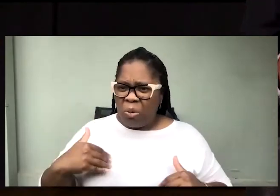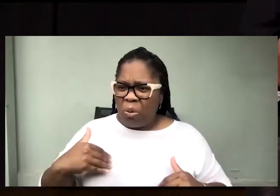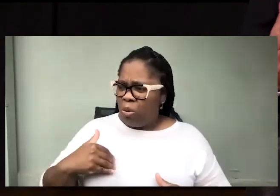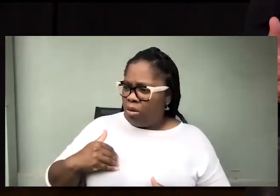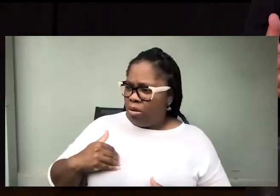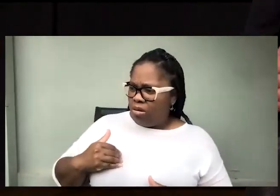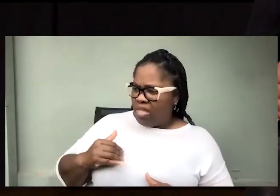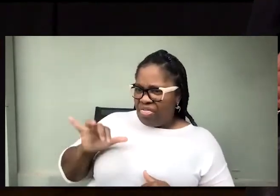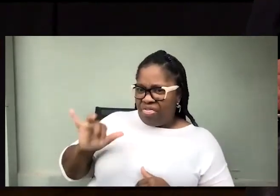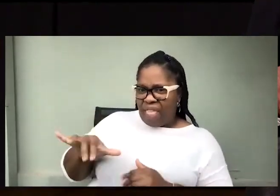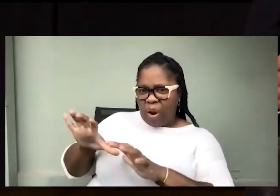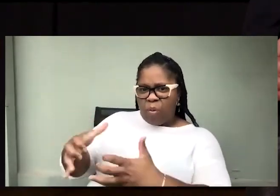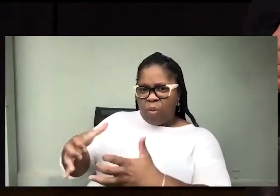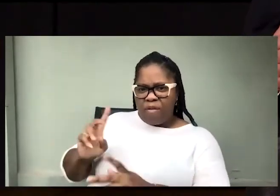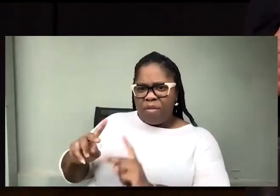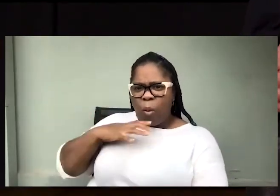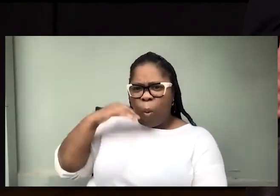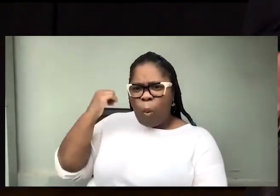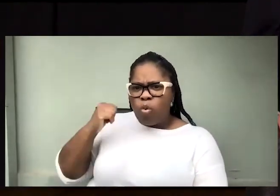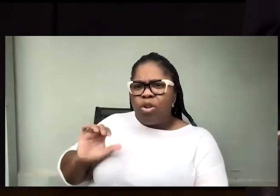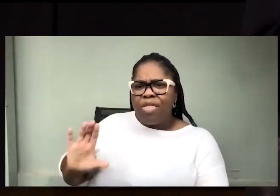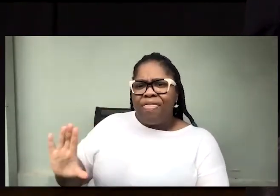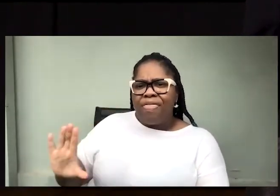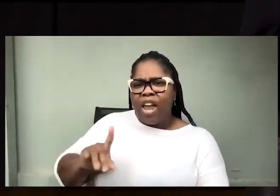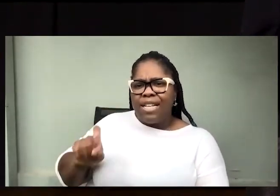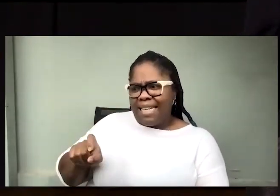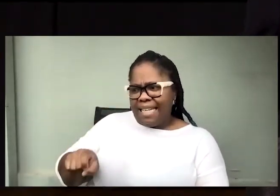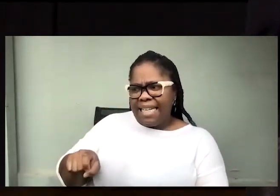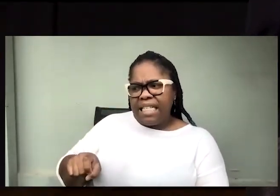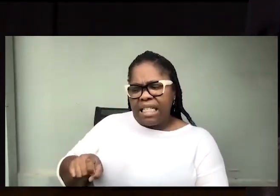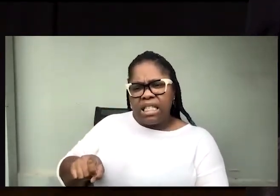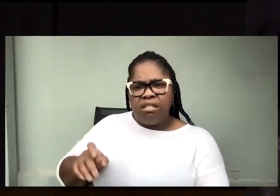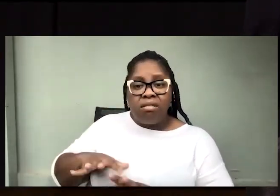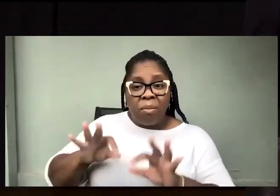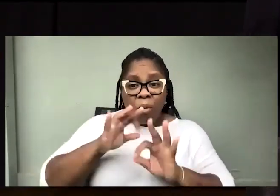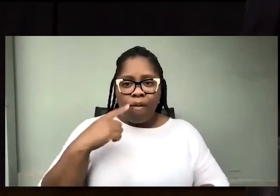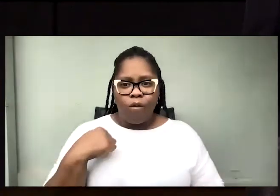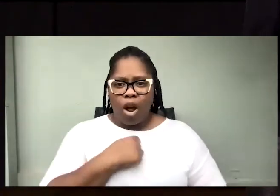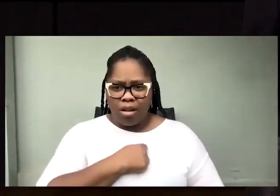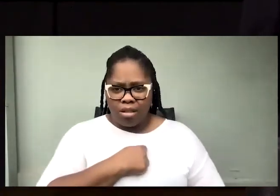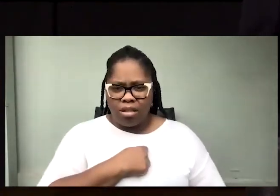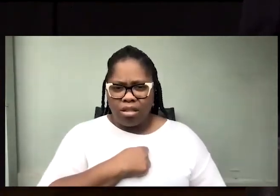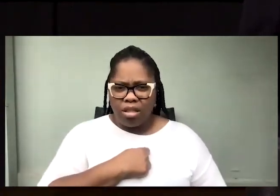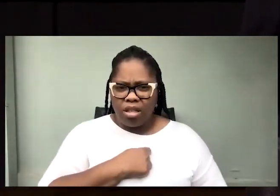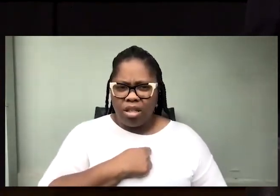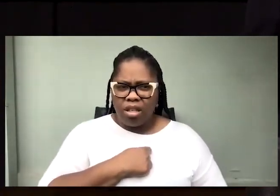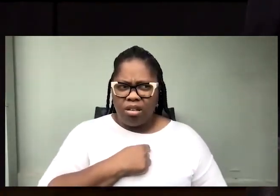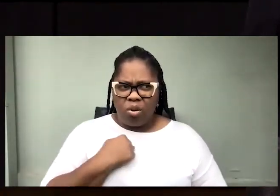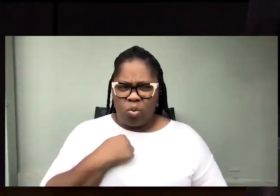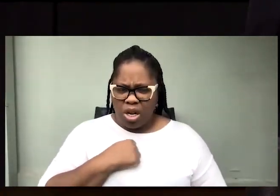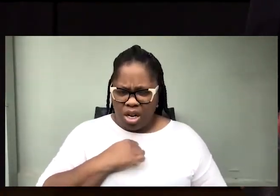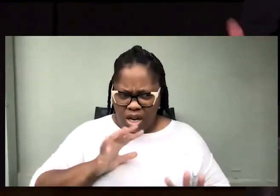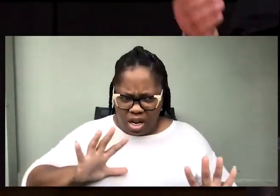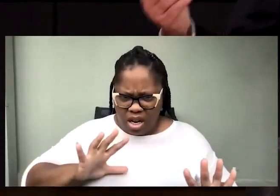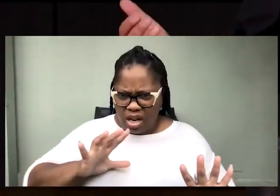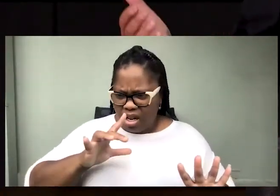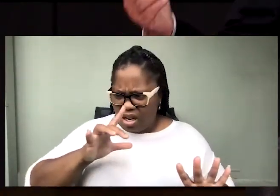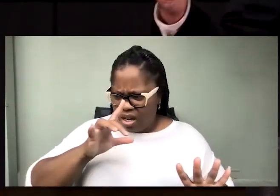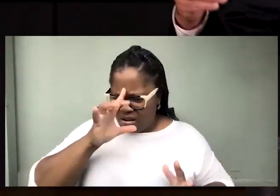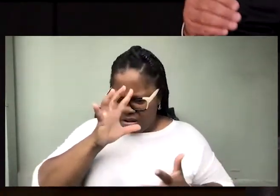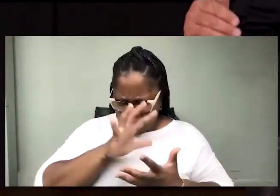population become that much more critical to all of us as a society. And we found ourselves grappling with,